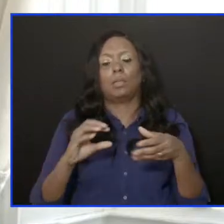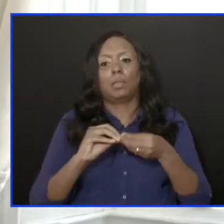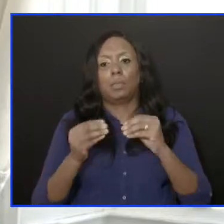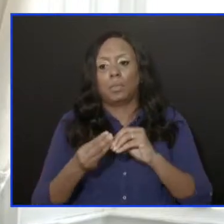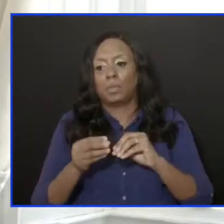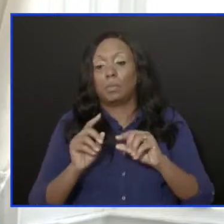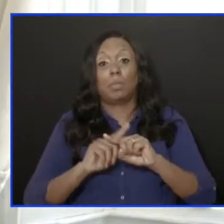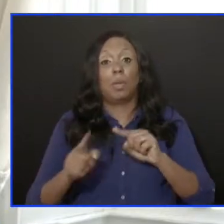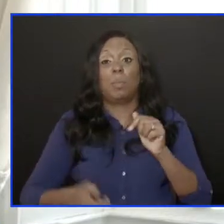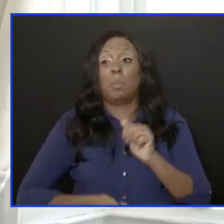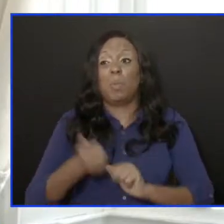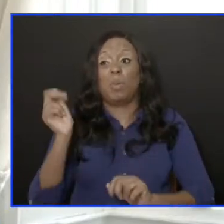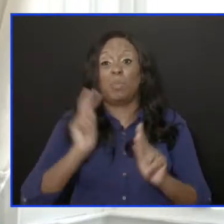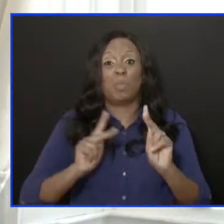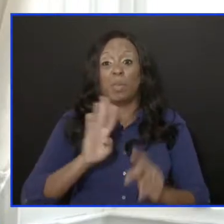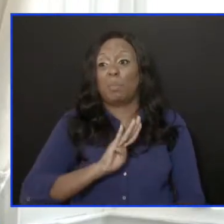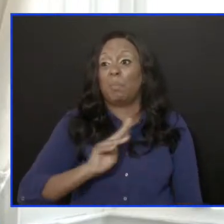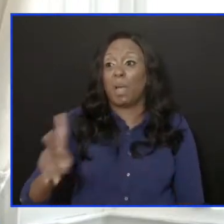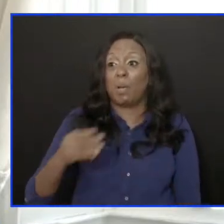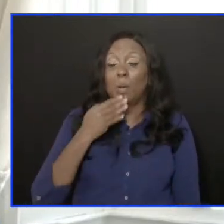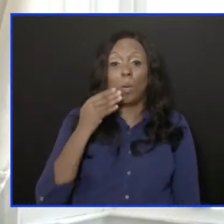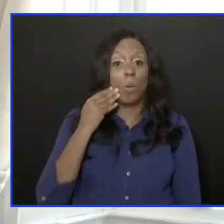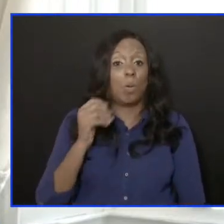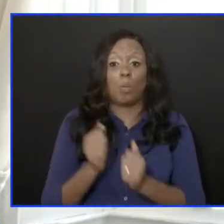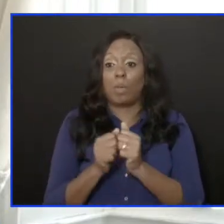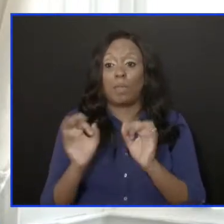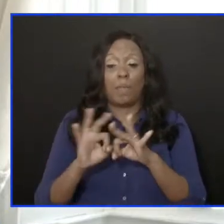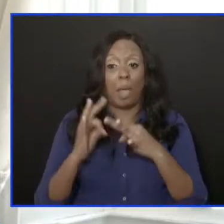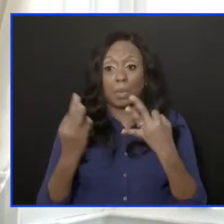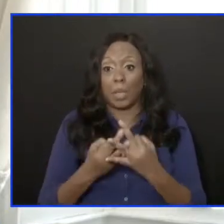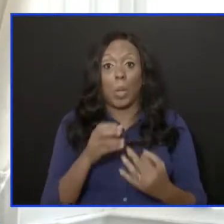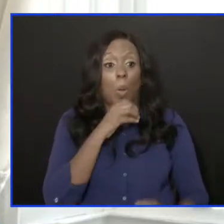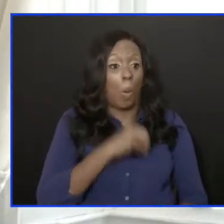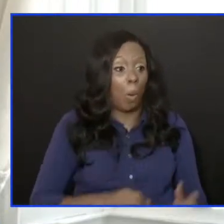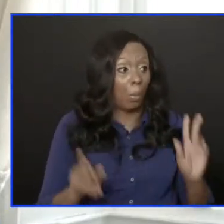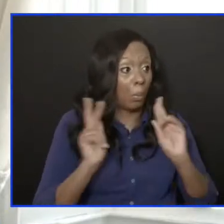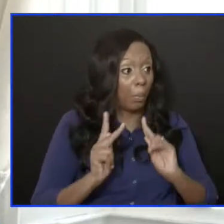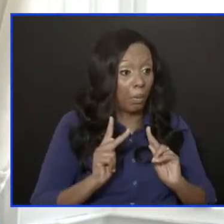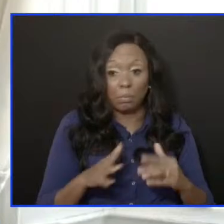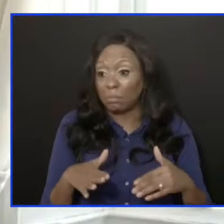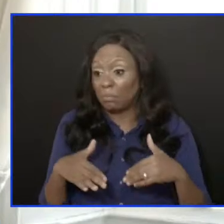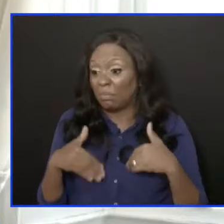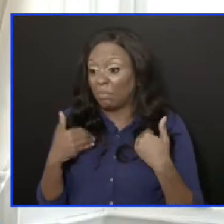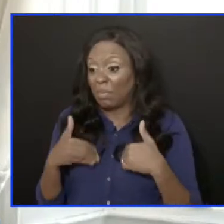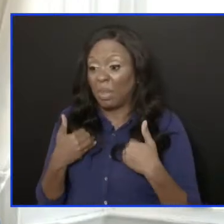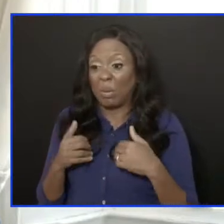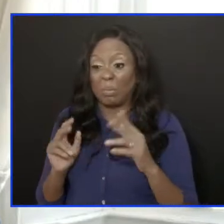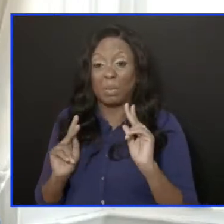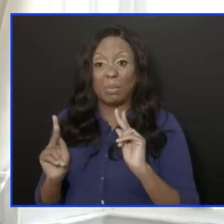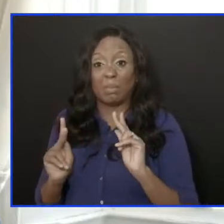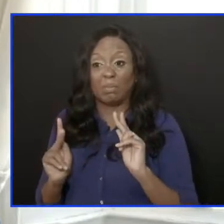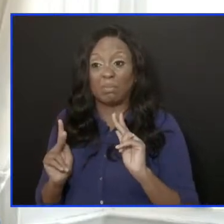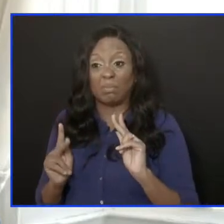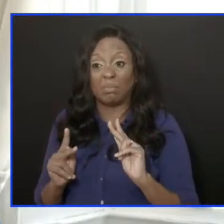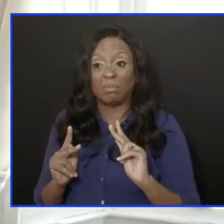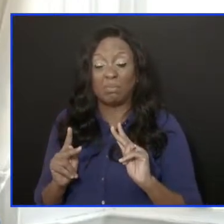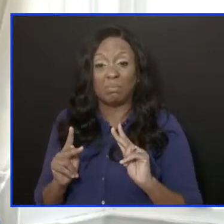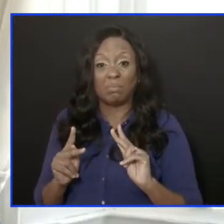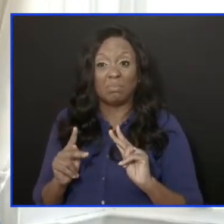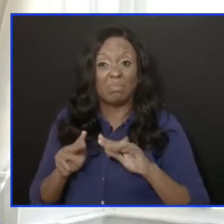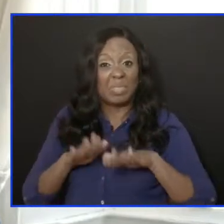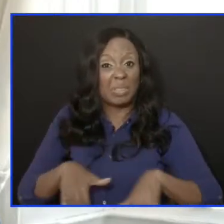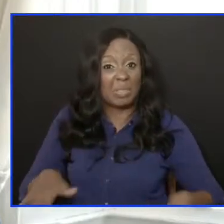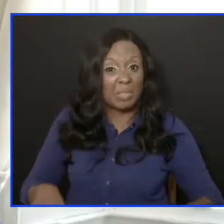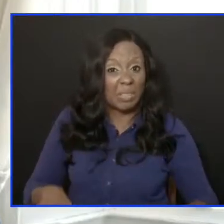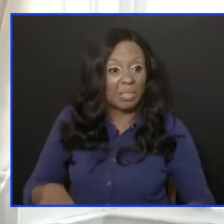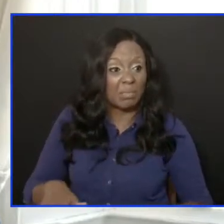majority of those people are back home with their families, including the old, young, and kids. The majority of them are back home. But the